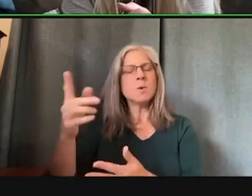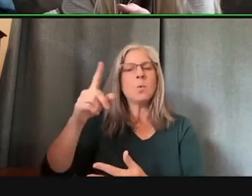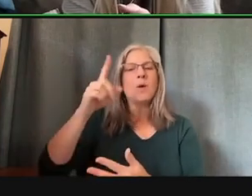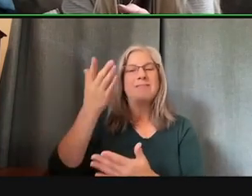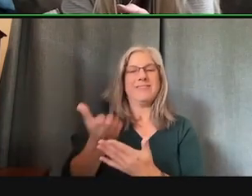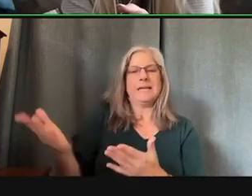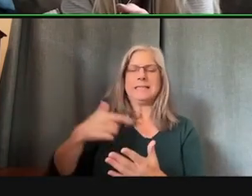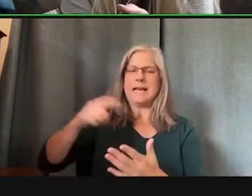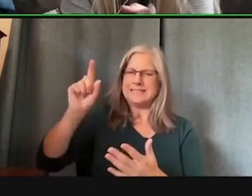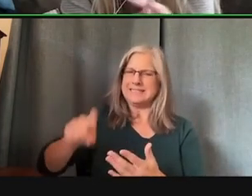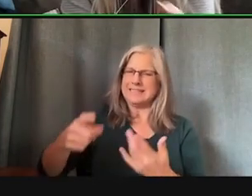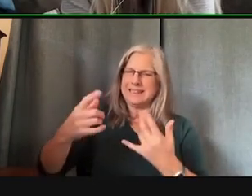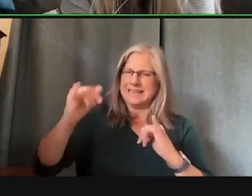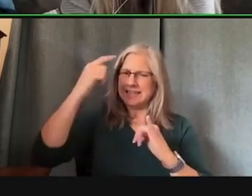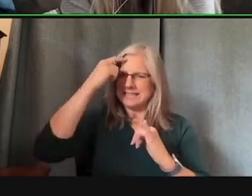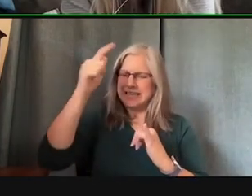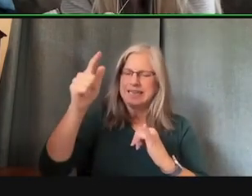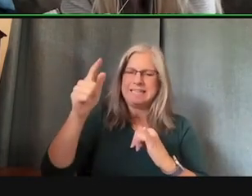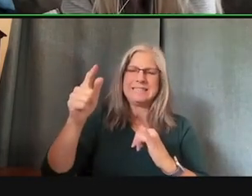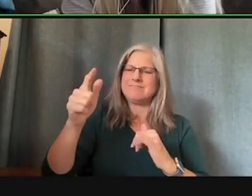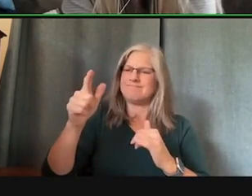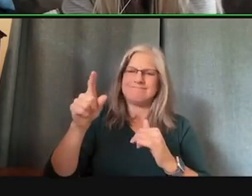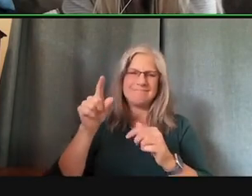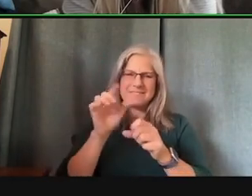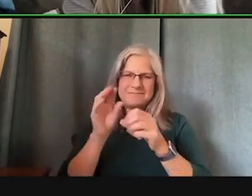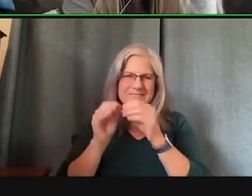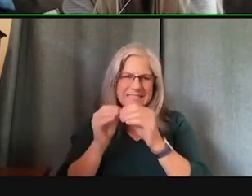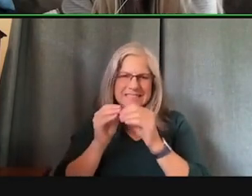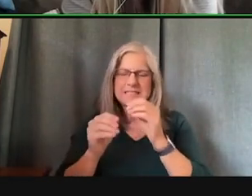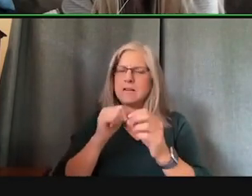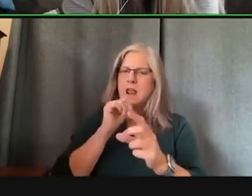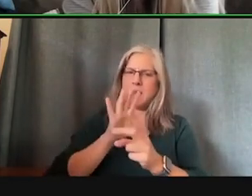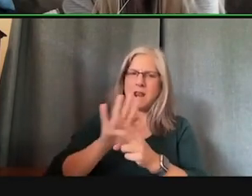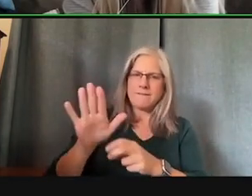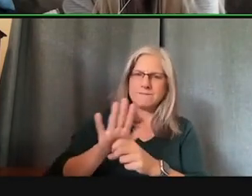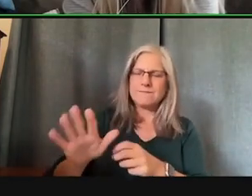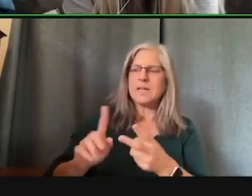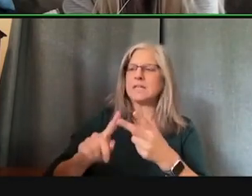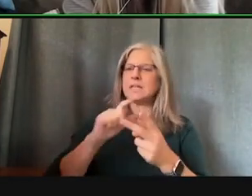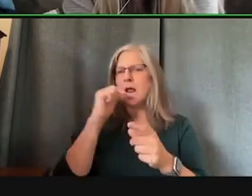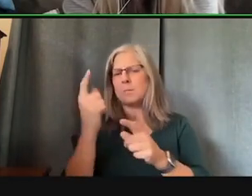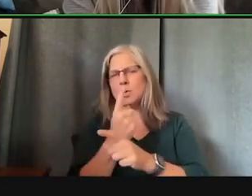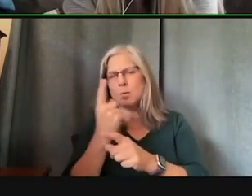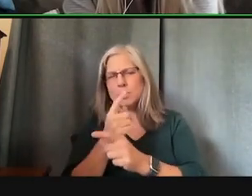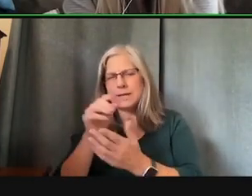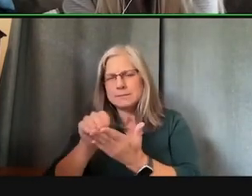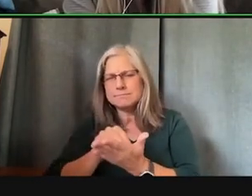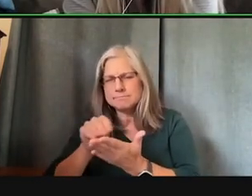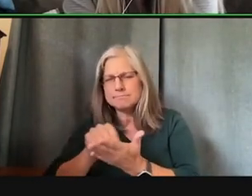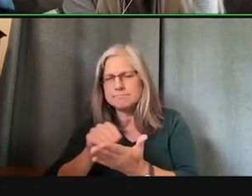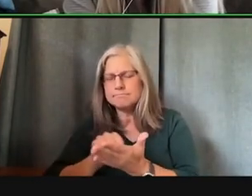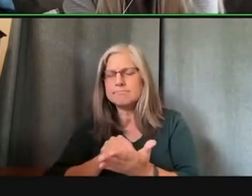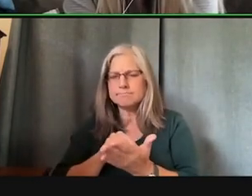that I still think are insufficient, are not appropriately documented.